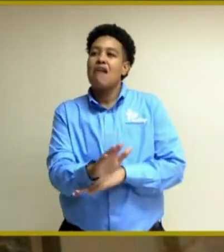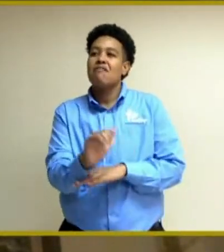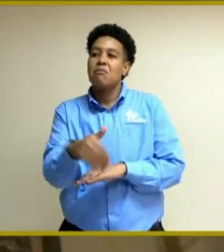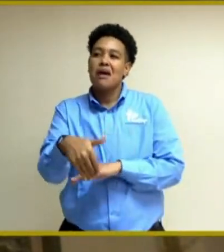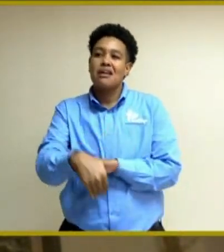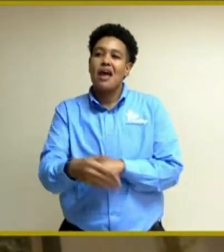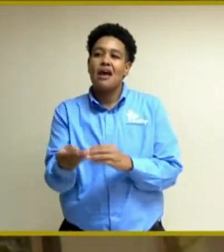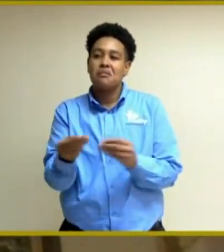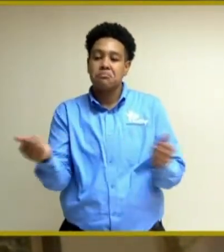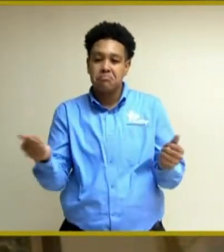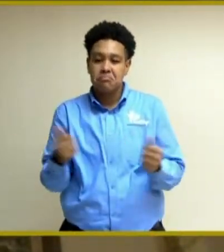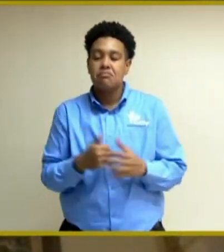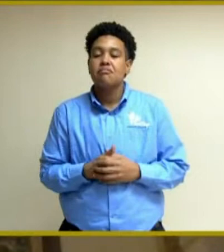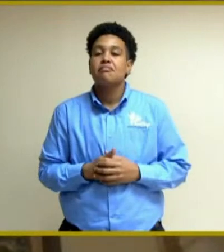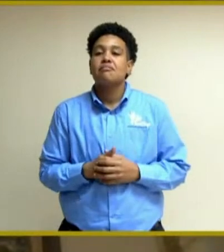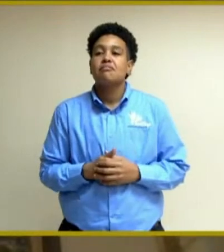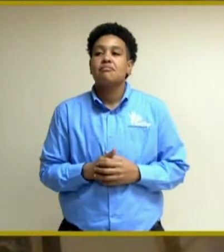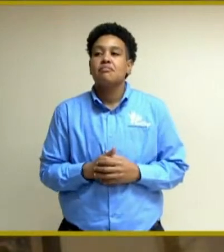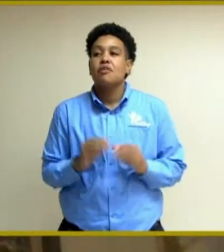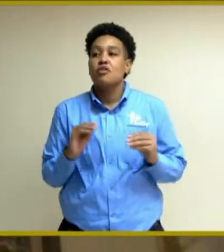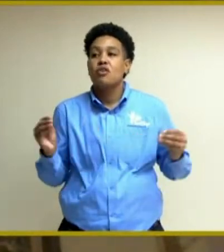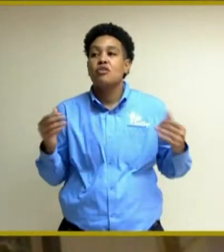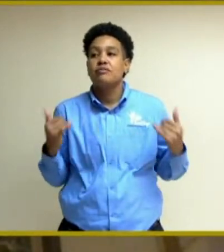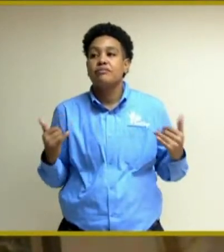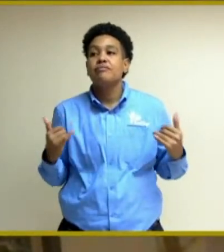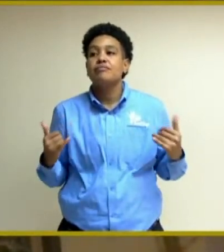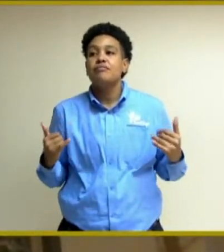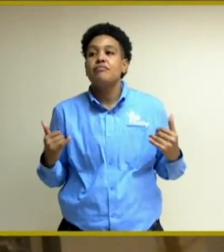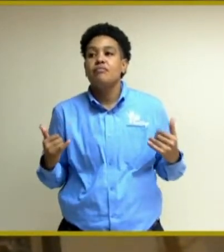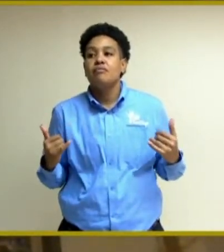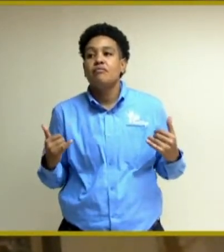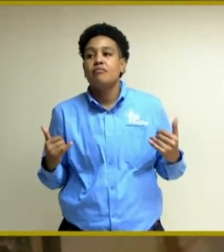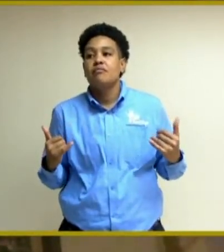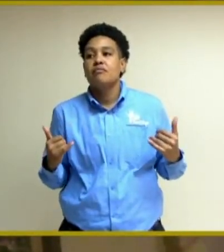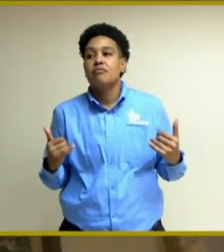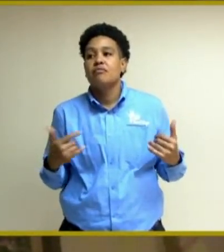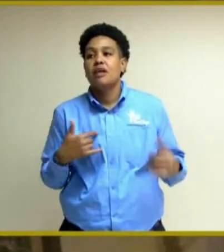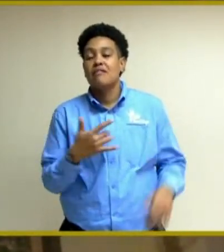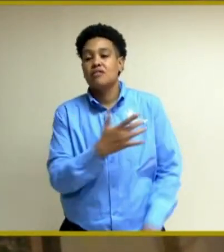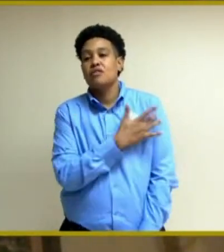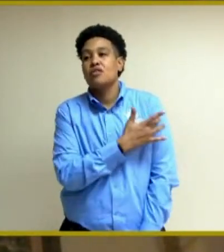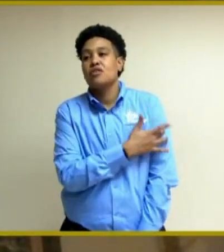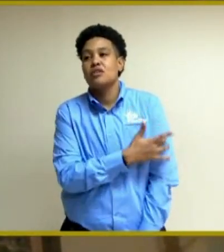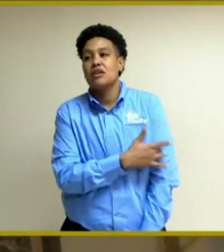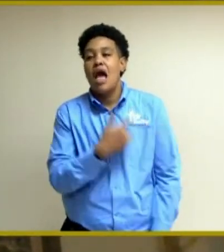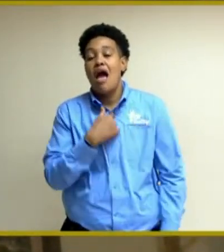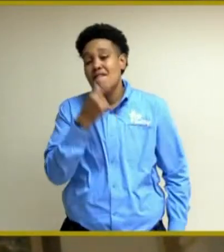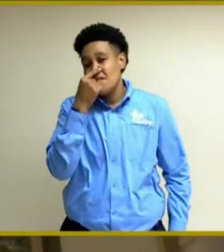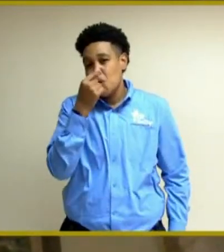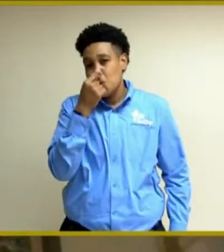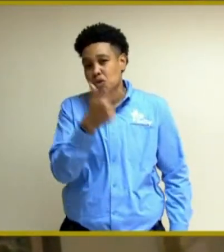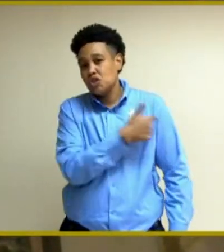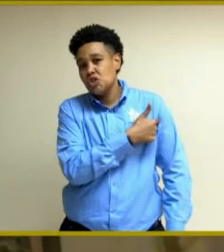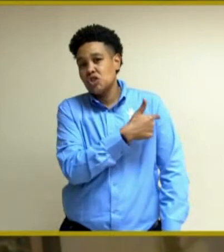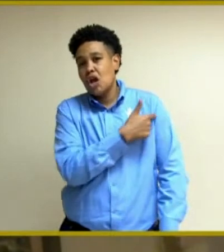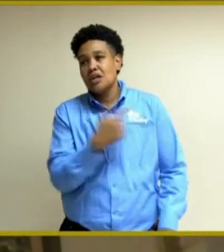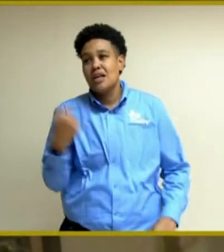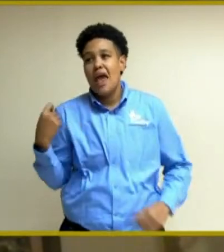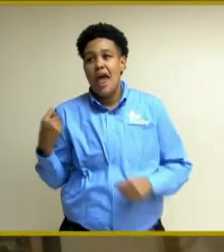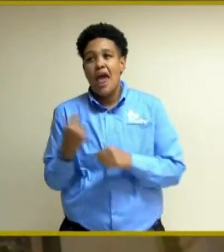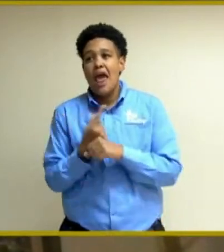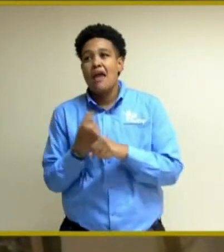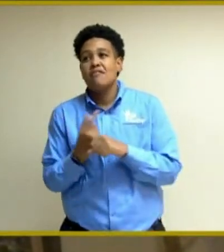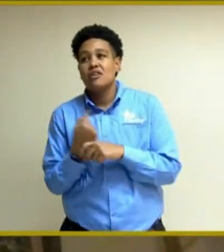night. Nothing today. You have to touch the arm. And I've had flu shots every year since the 90s, and